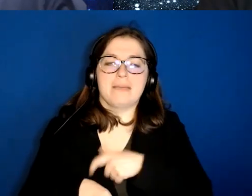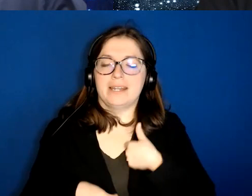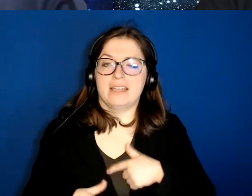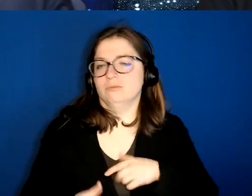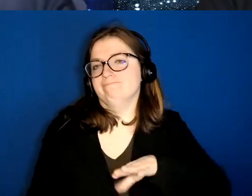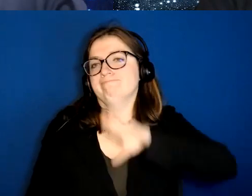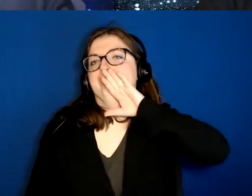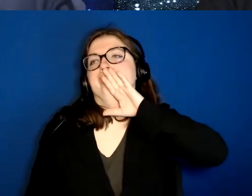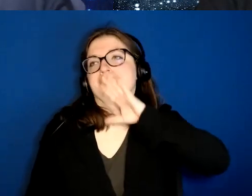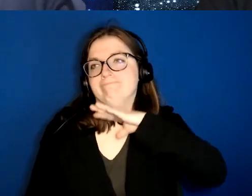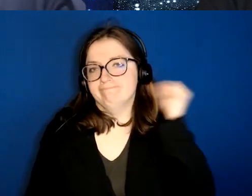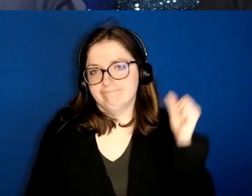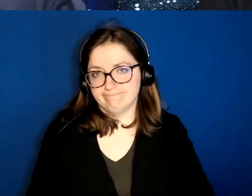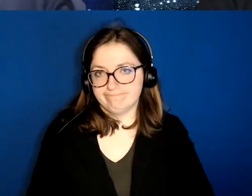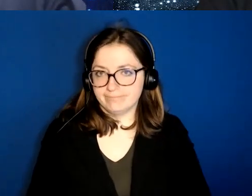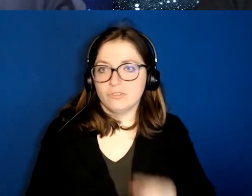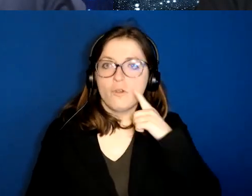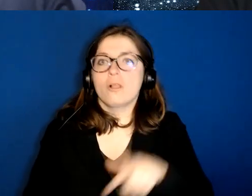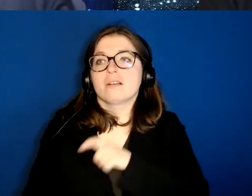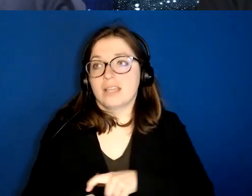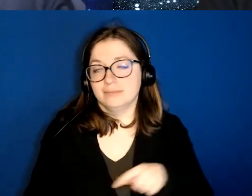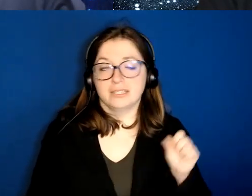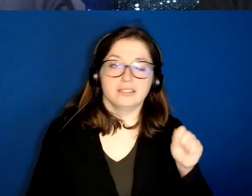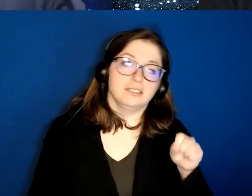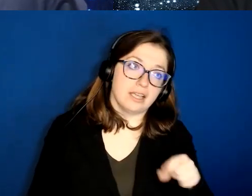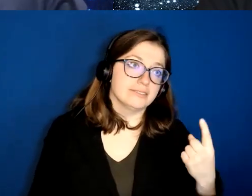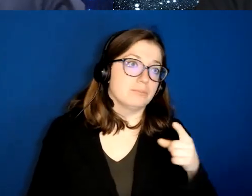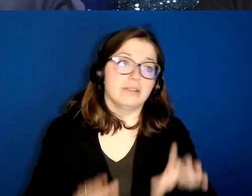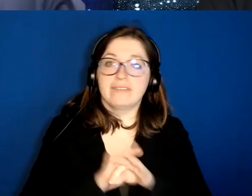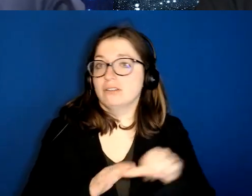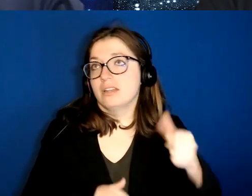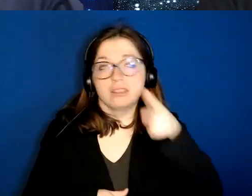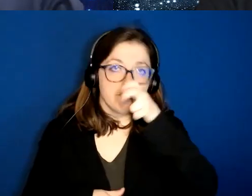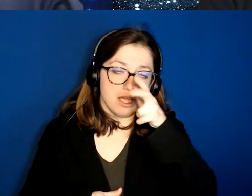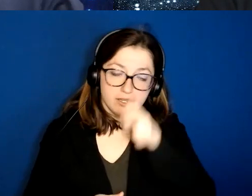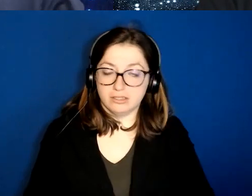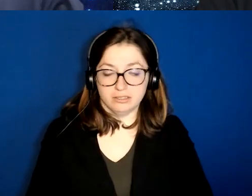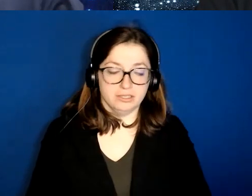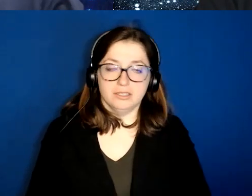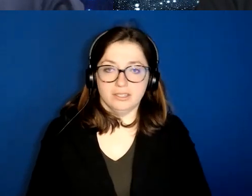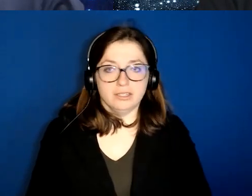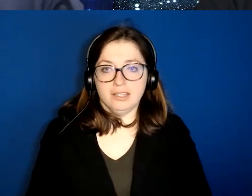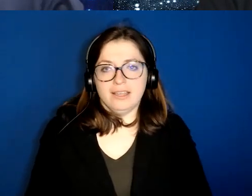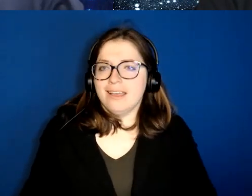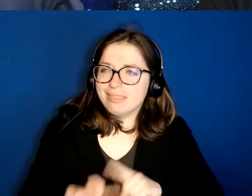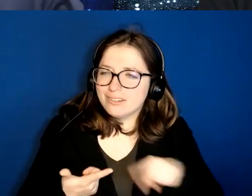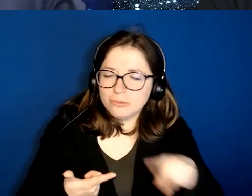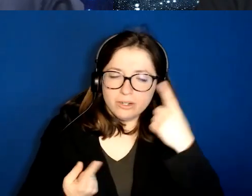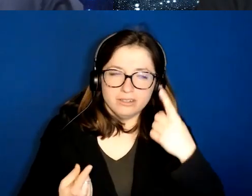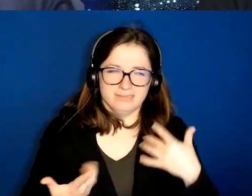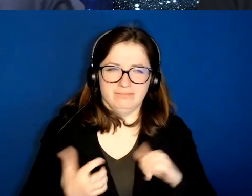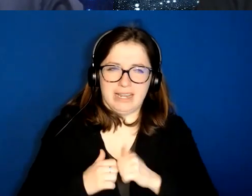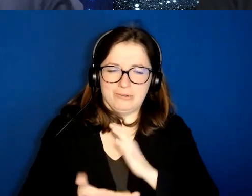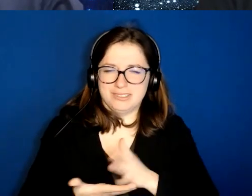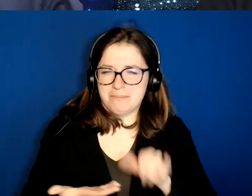it's... after a while, it's just, somebody found another bug. Right. And then you wonder, you know, how could you stop this? That's